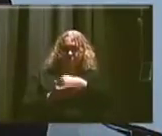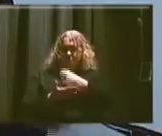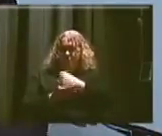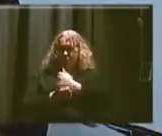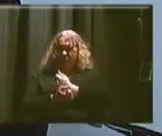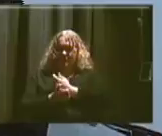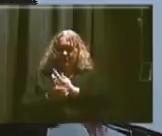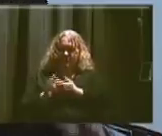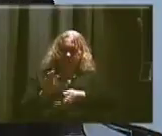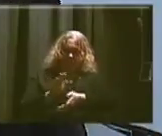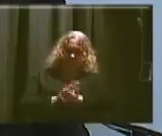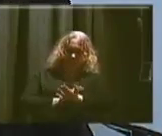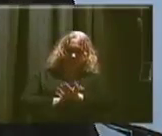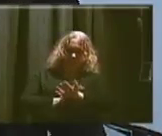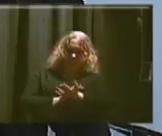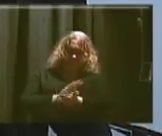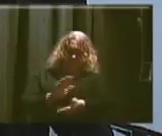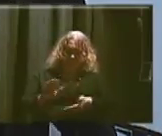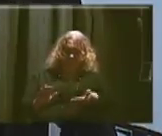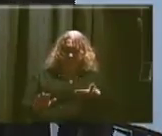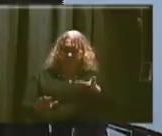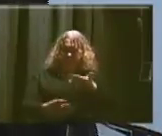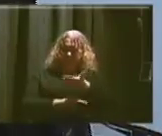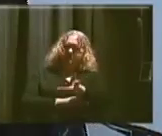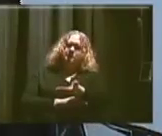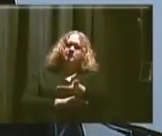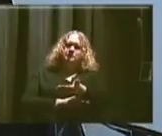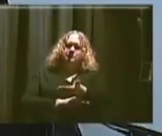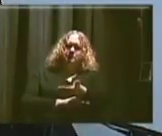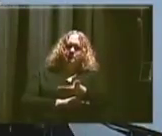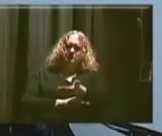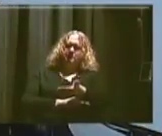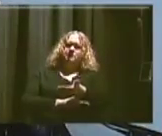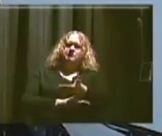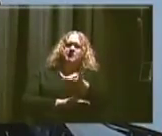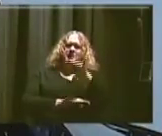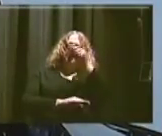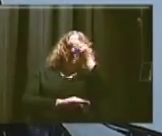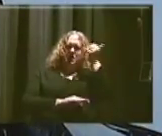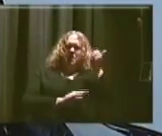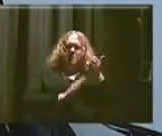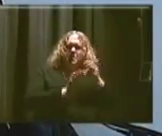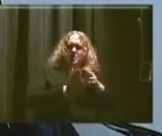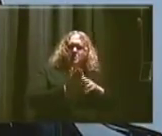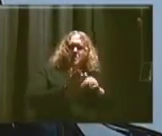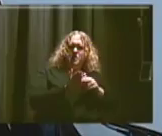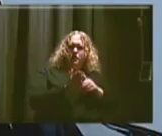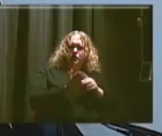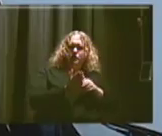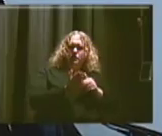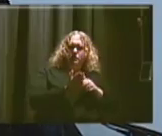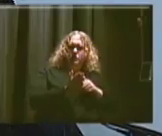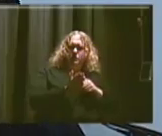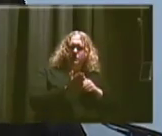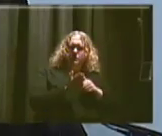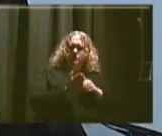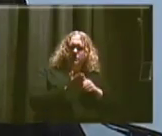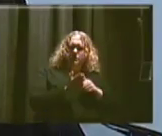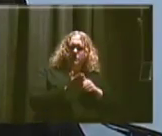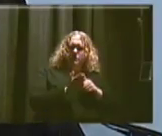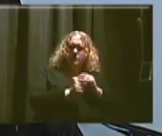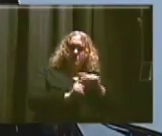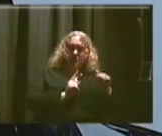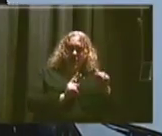in. And I said, hey, it looks good. But when I ate it, it tasted like it had rocks in